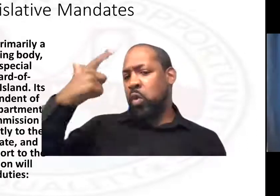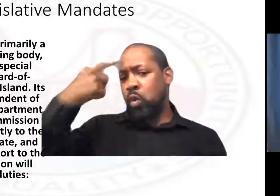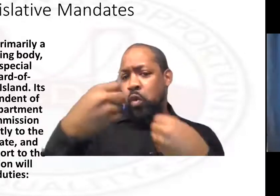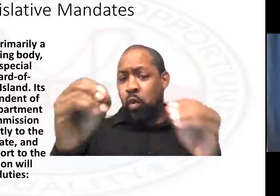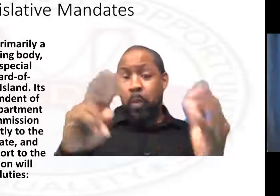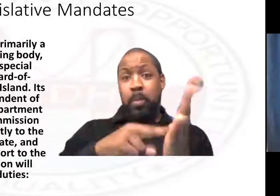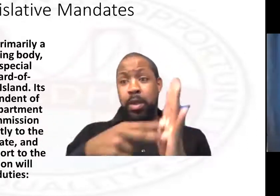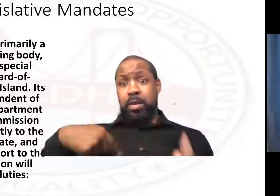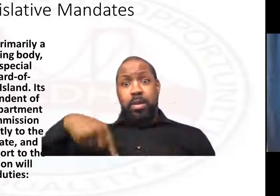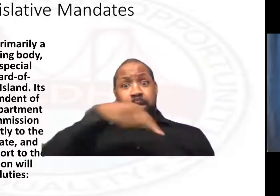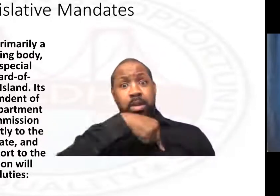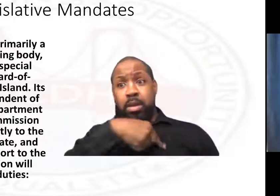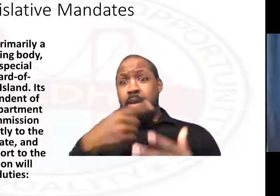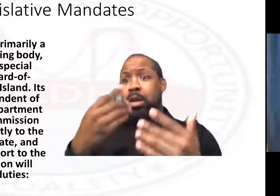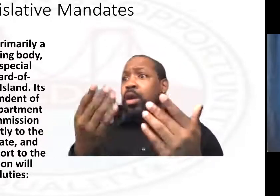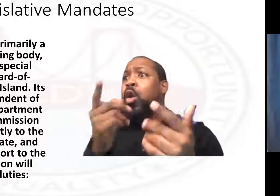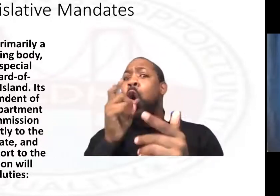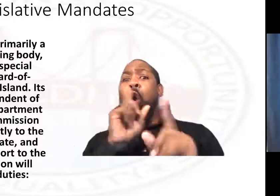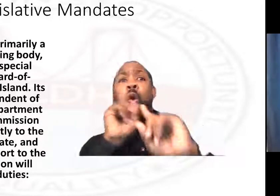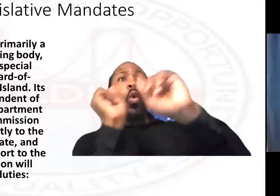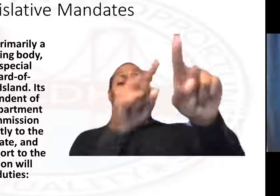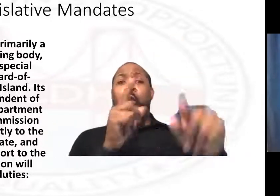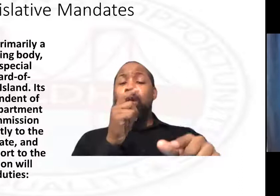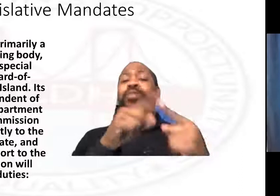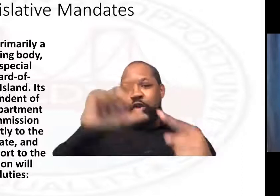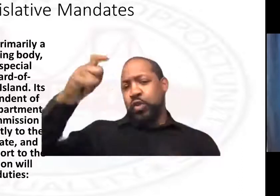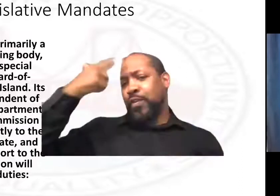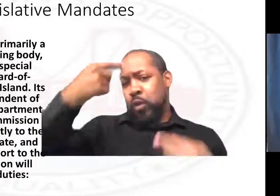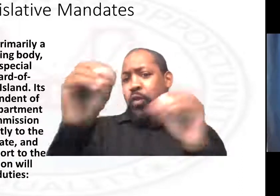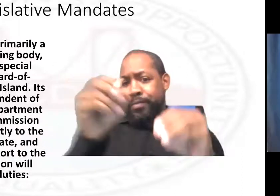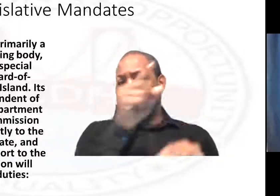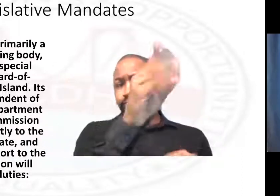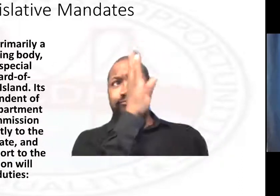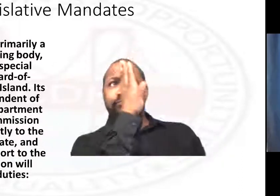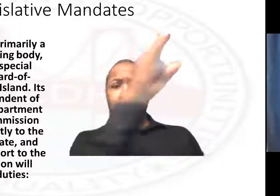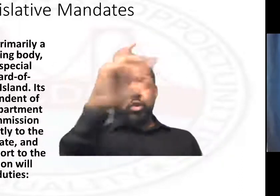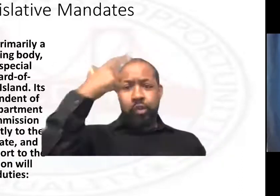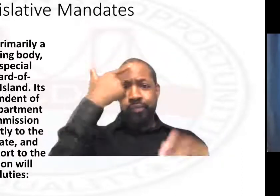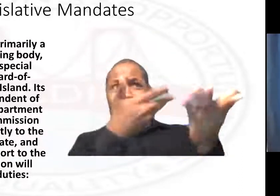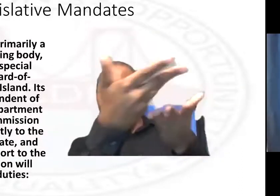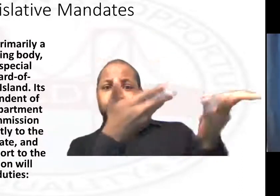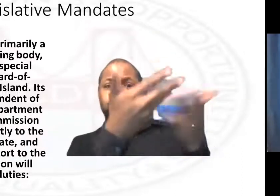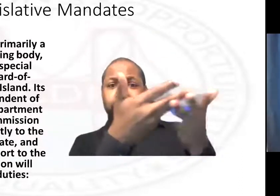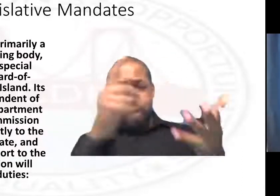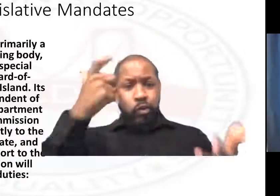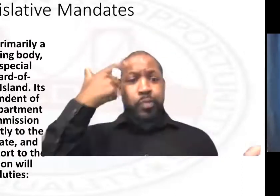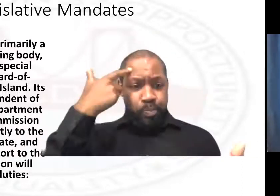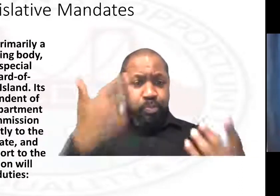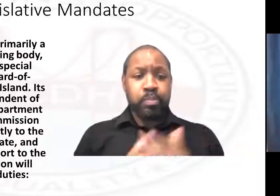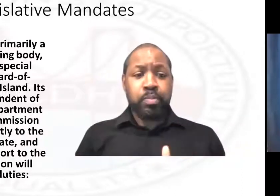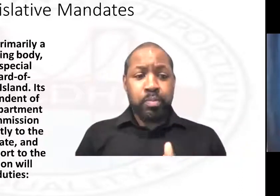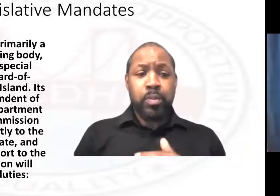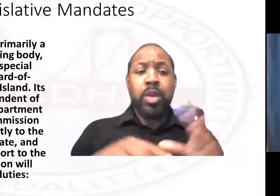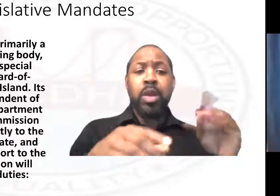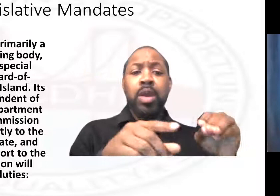shall be not be an existing agency or department within the state. But of course, we do directly report to the